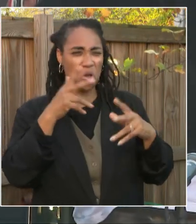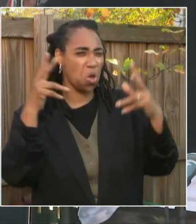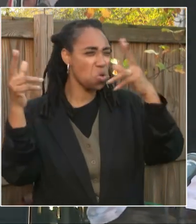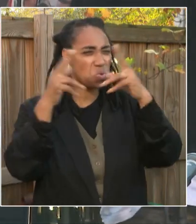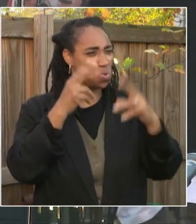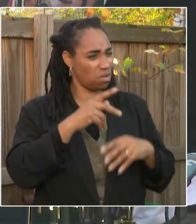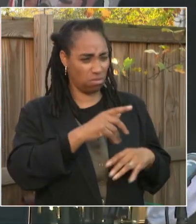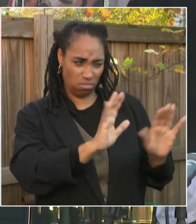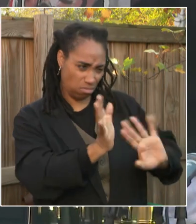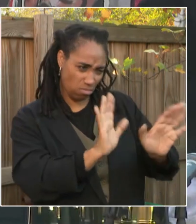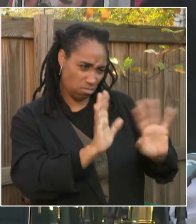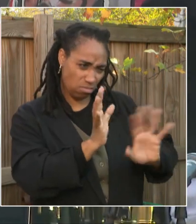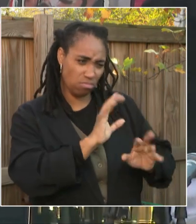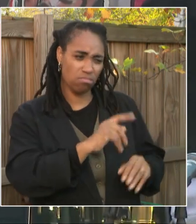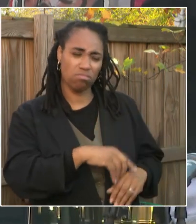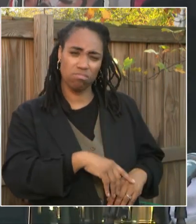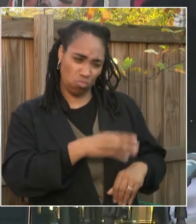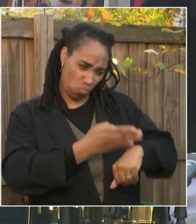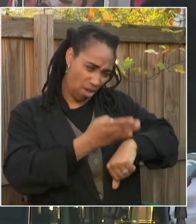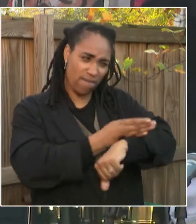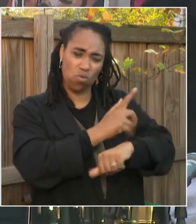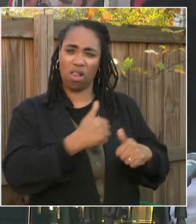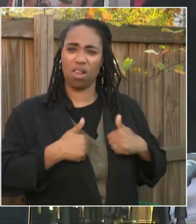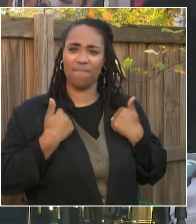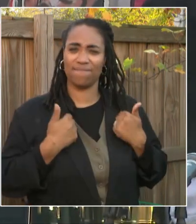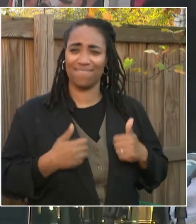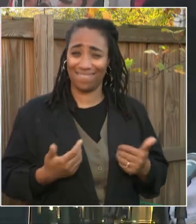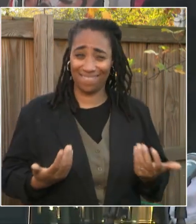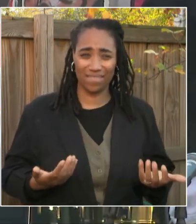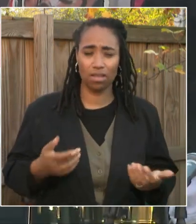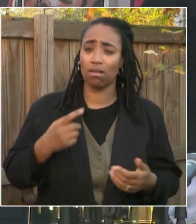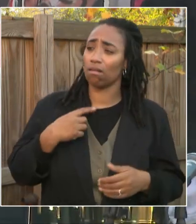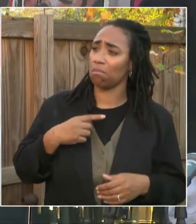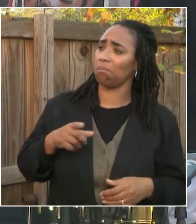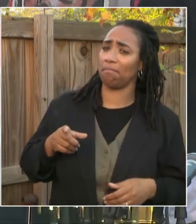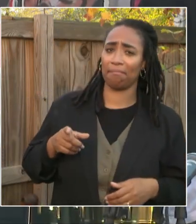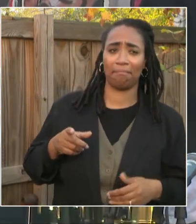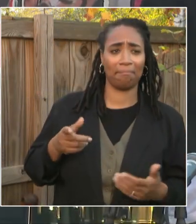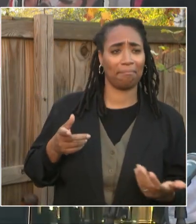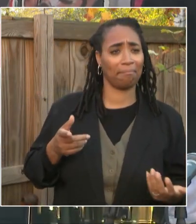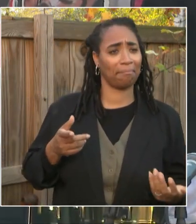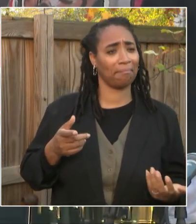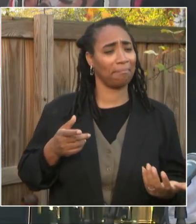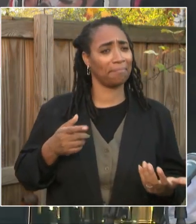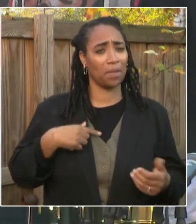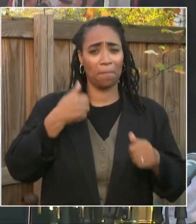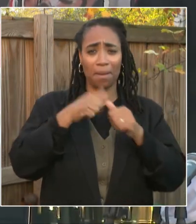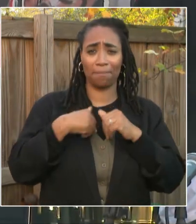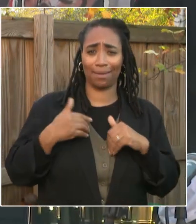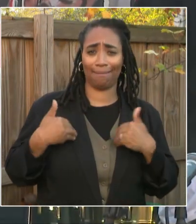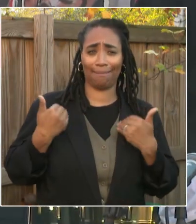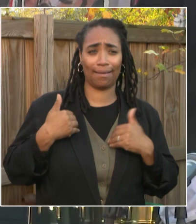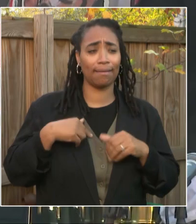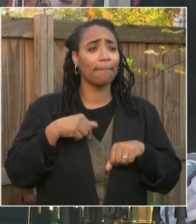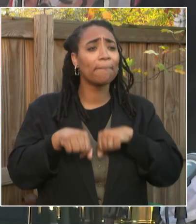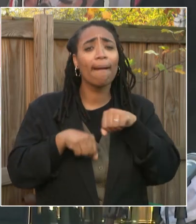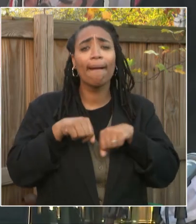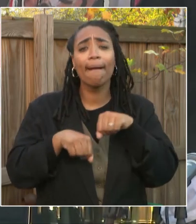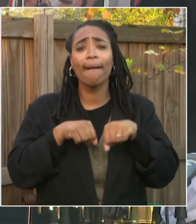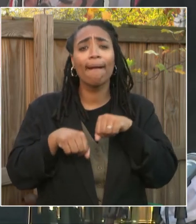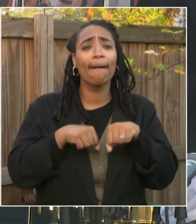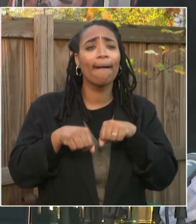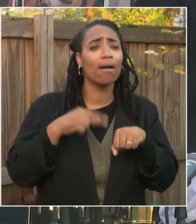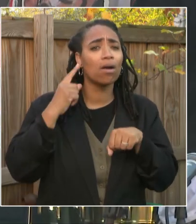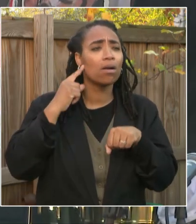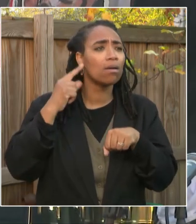go-go bands used to play right there. Every Saturday morning, I was a little kid riding on my bike. The list and the story can keep going. I